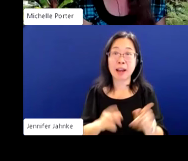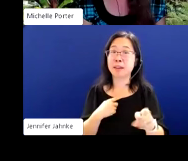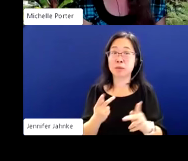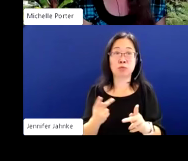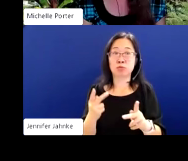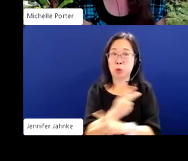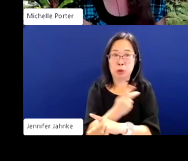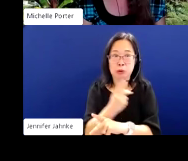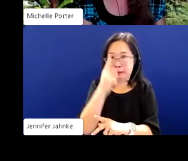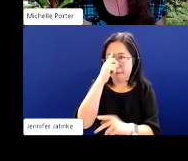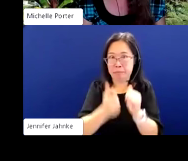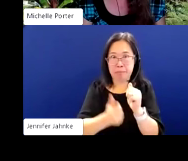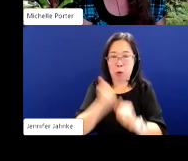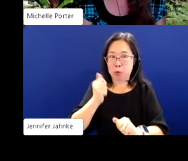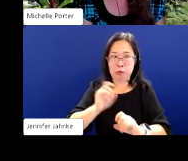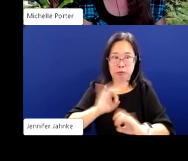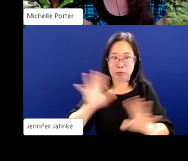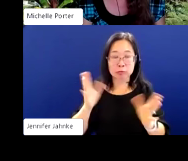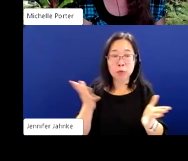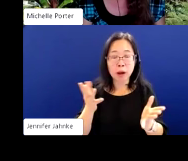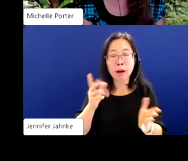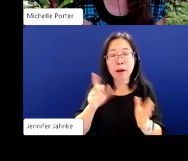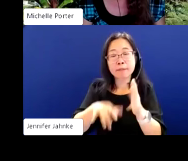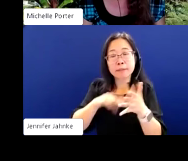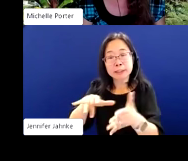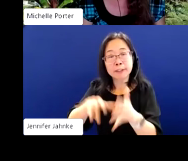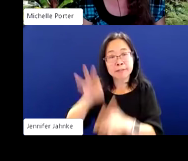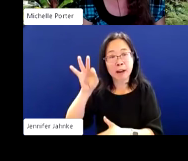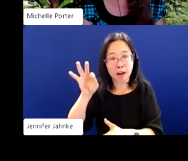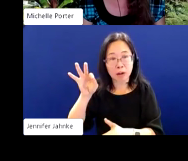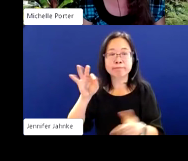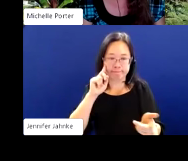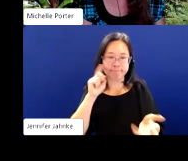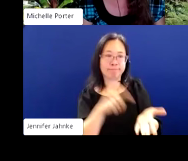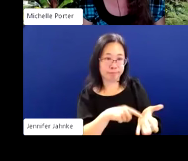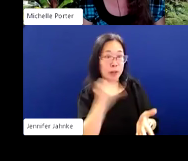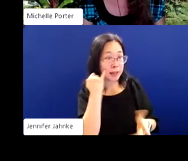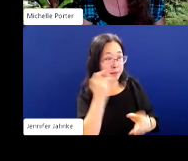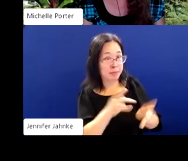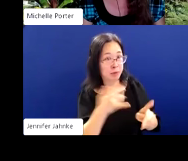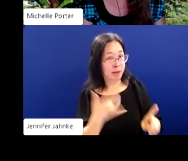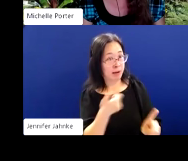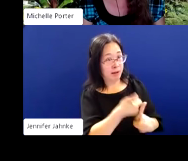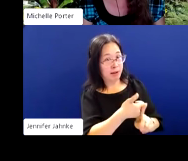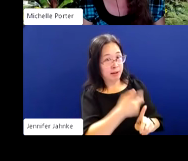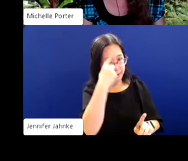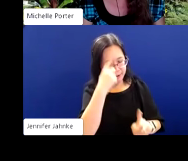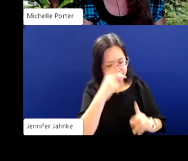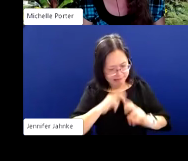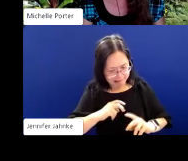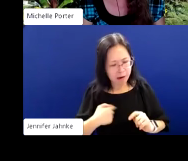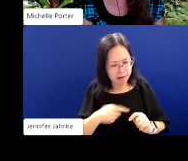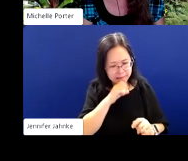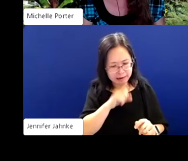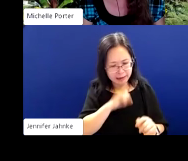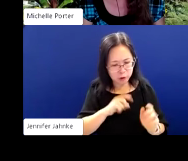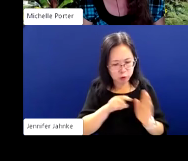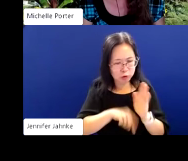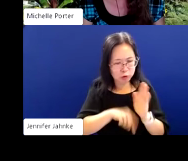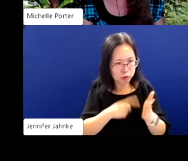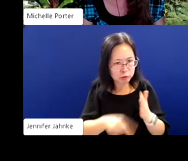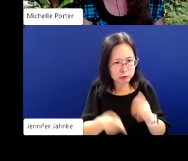dramatically, studies have shown that longevity actually can be affected. And in one of the studies where people